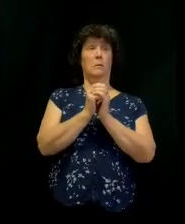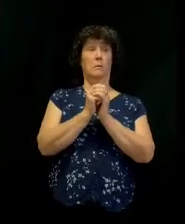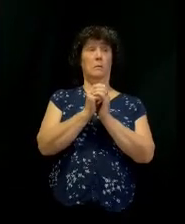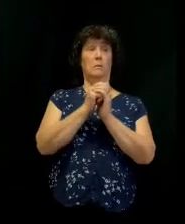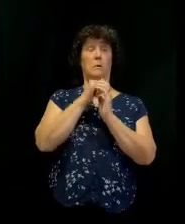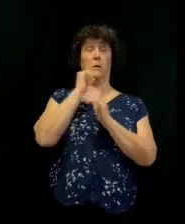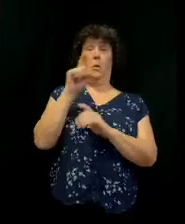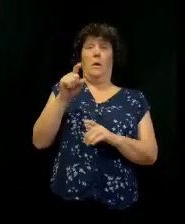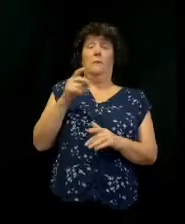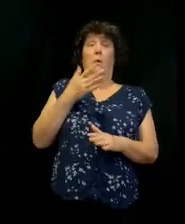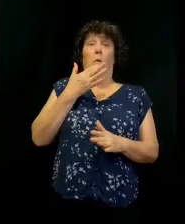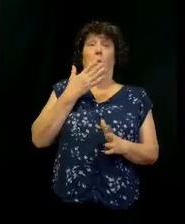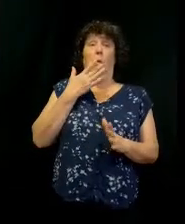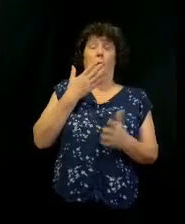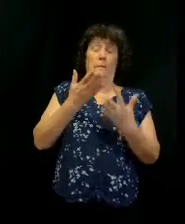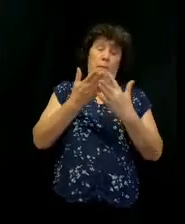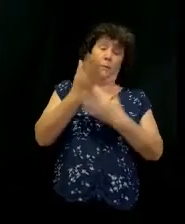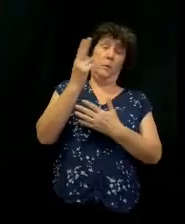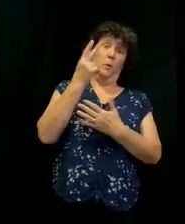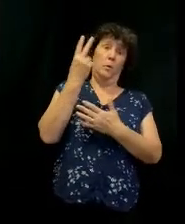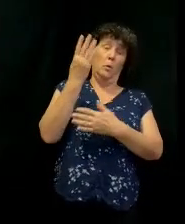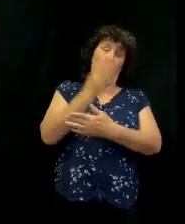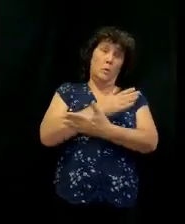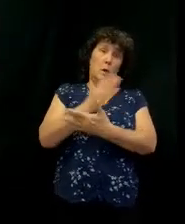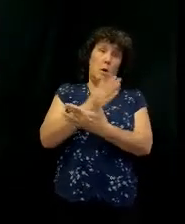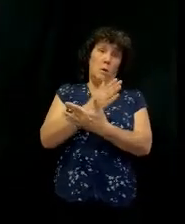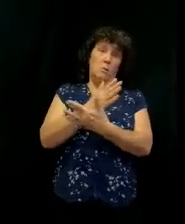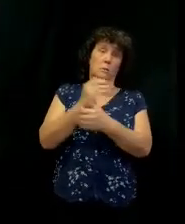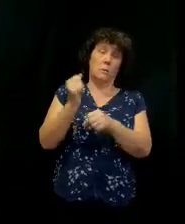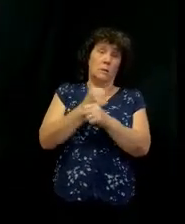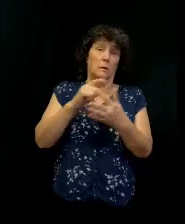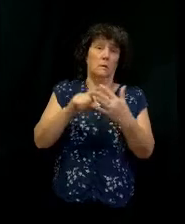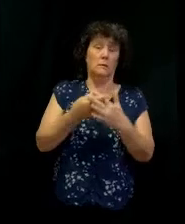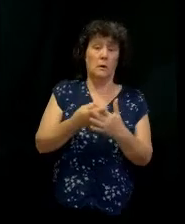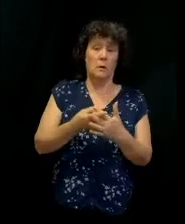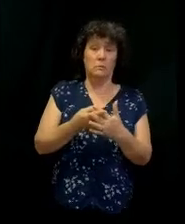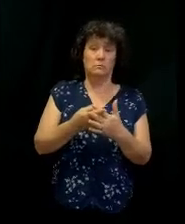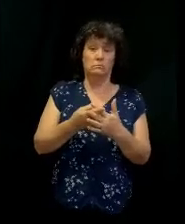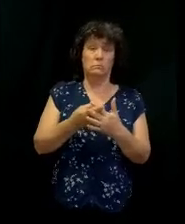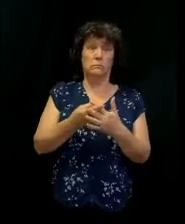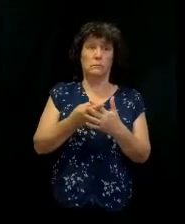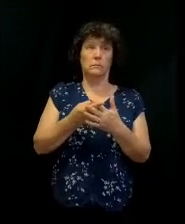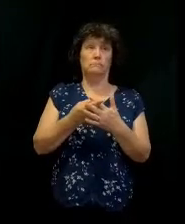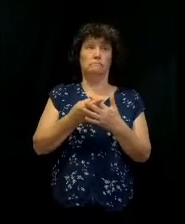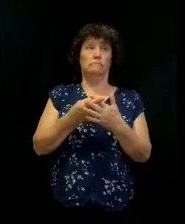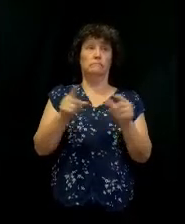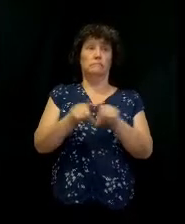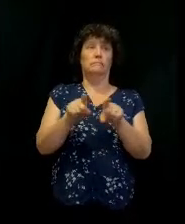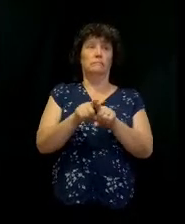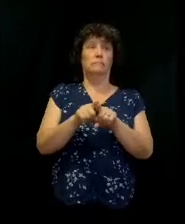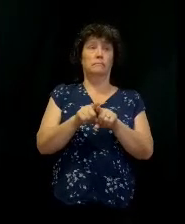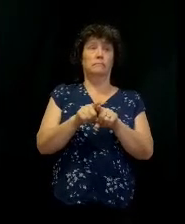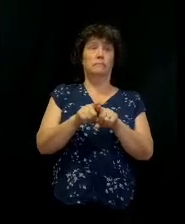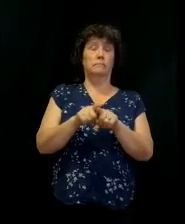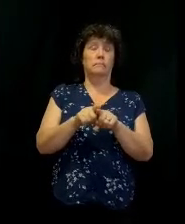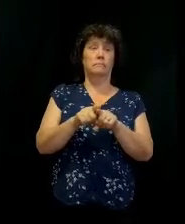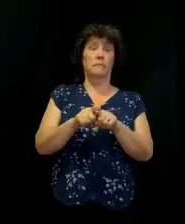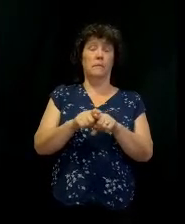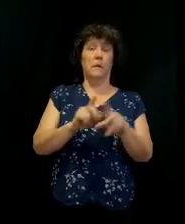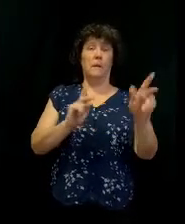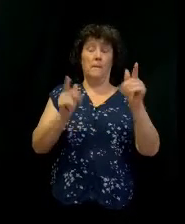songs to get the motor running. I mean, that's a lot of time. You heard me say that. A lot of times it's like that, you know, it's like that person that's pulling. I'm going to choke